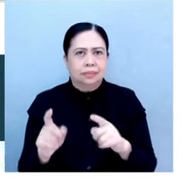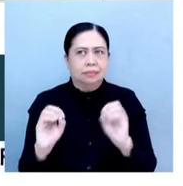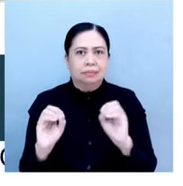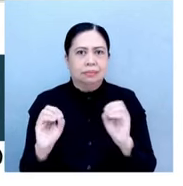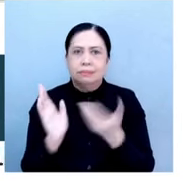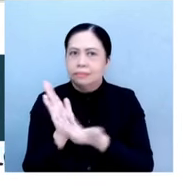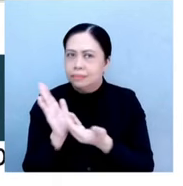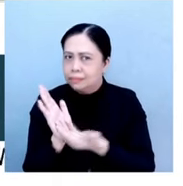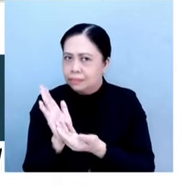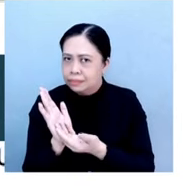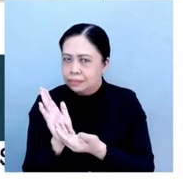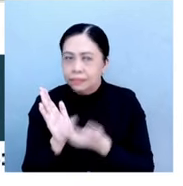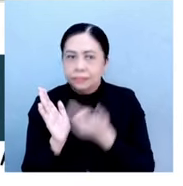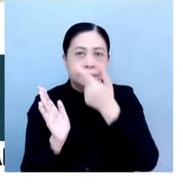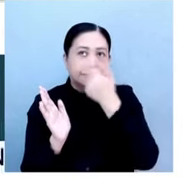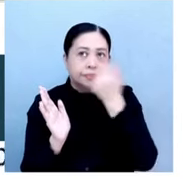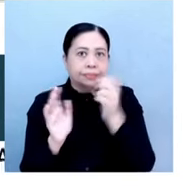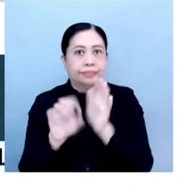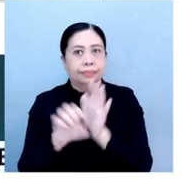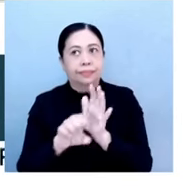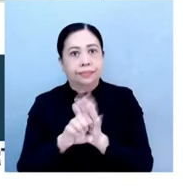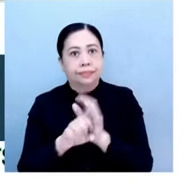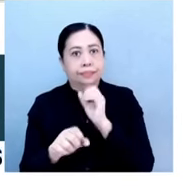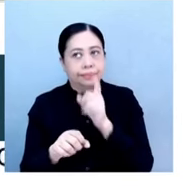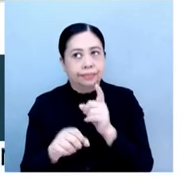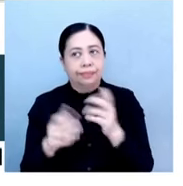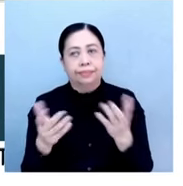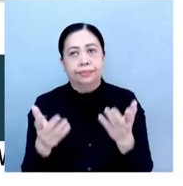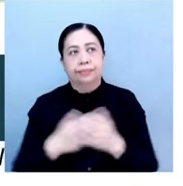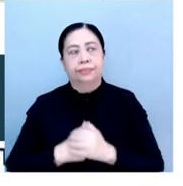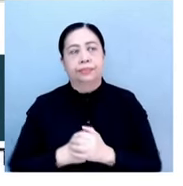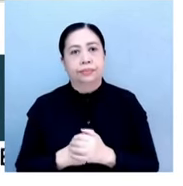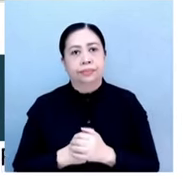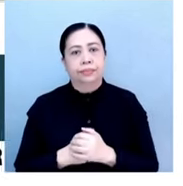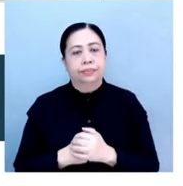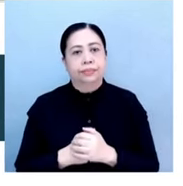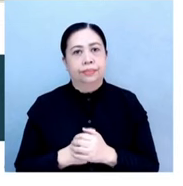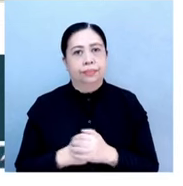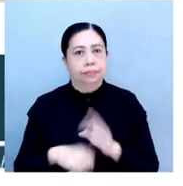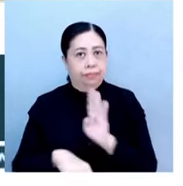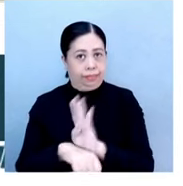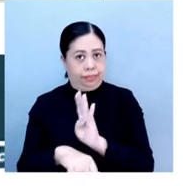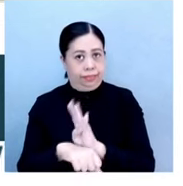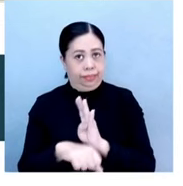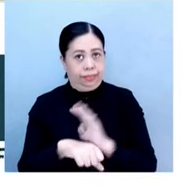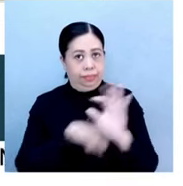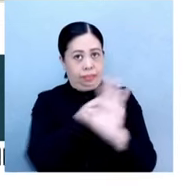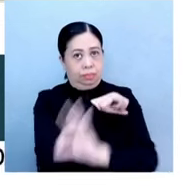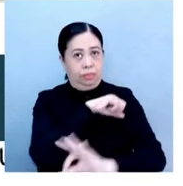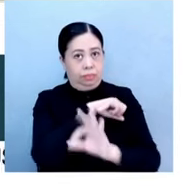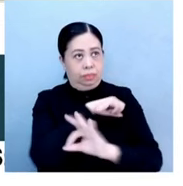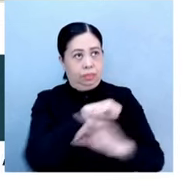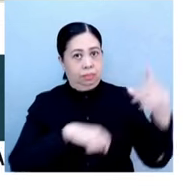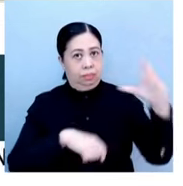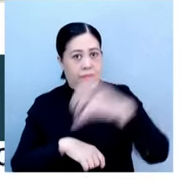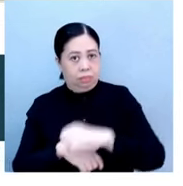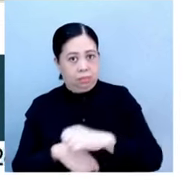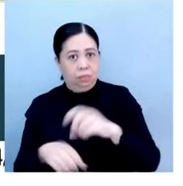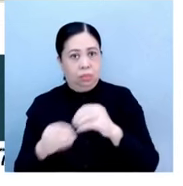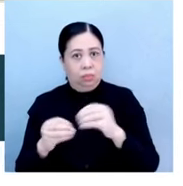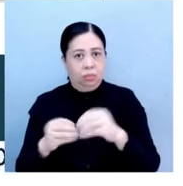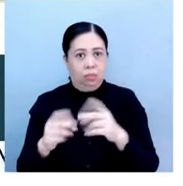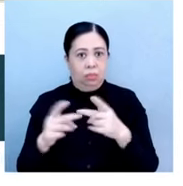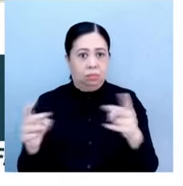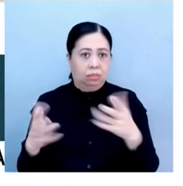kasi halimbawa kung papasok yung negosyo ng mga dayuhan, natural ma-benefit din